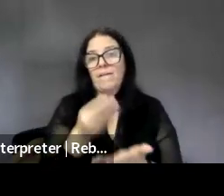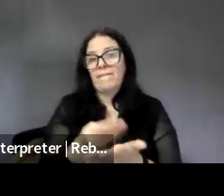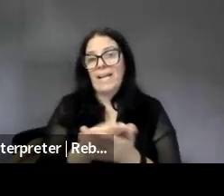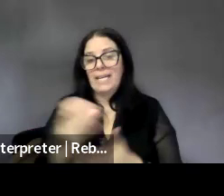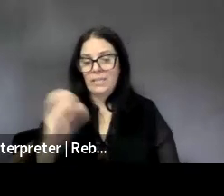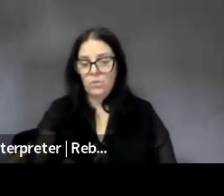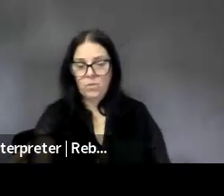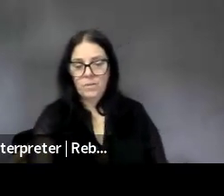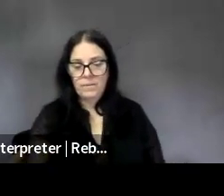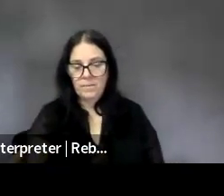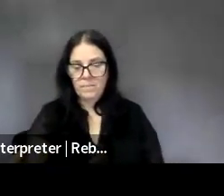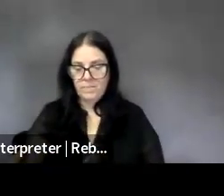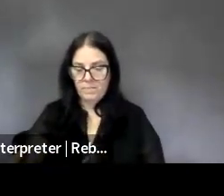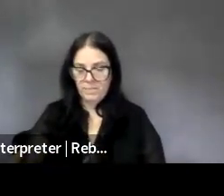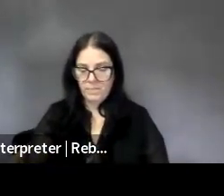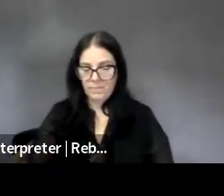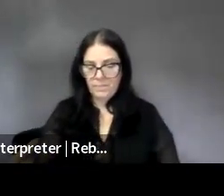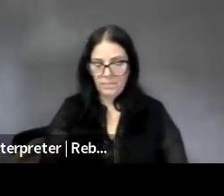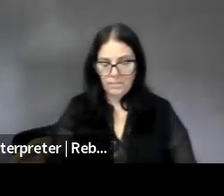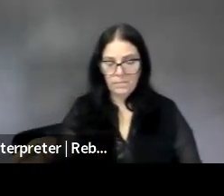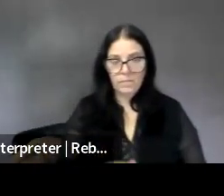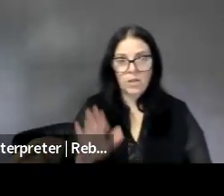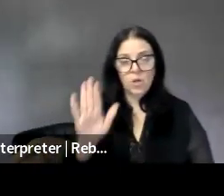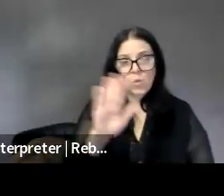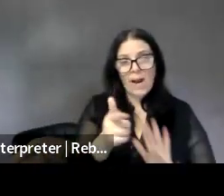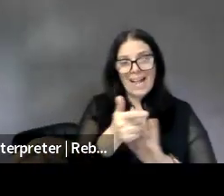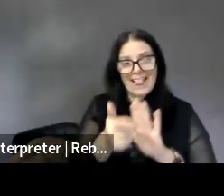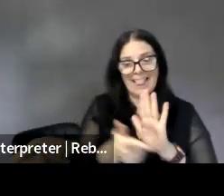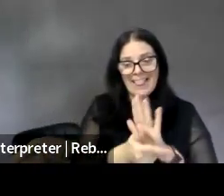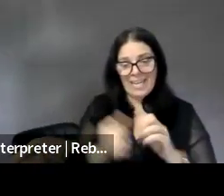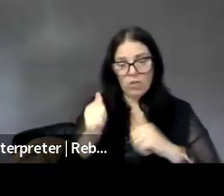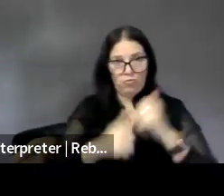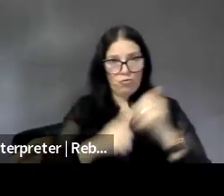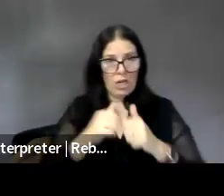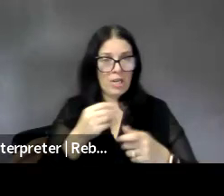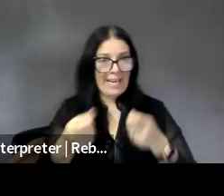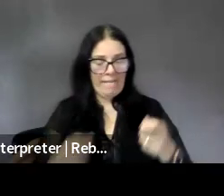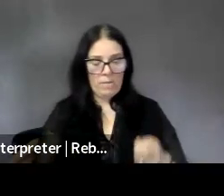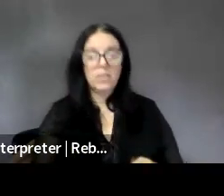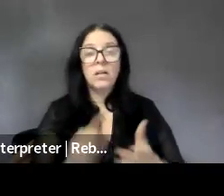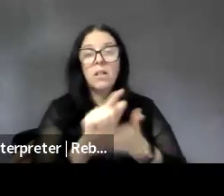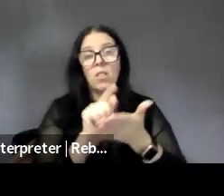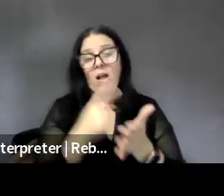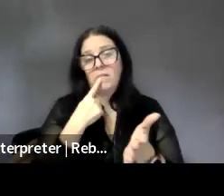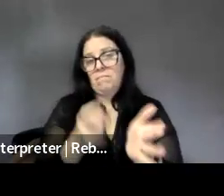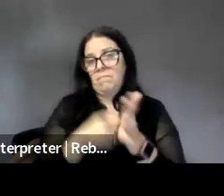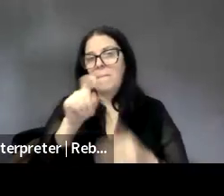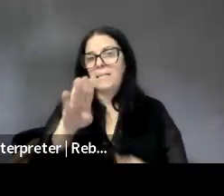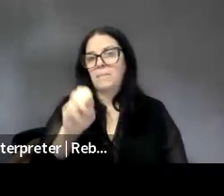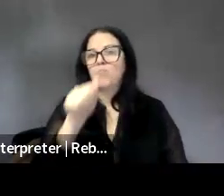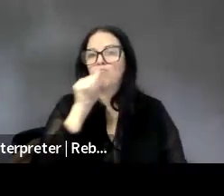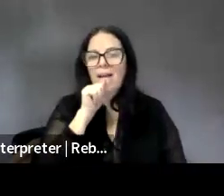receive, your legal structure and governance. Now, the law requires that you be a private,